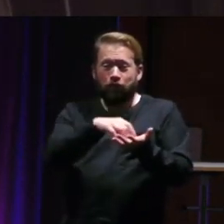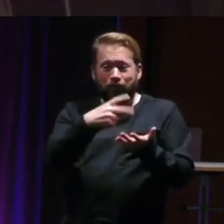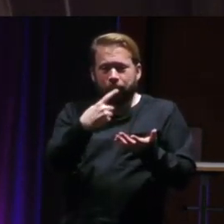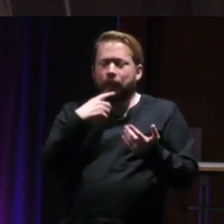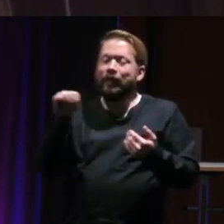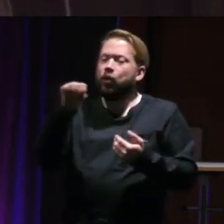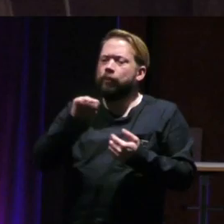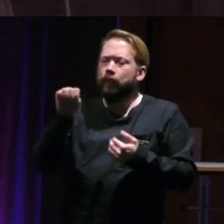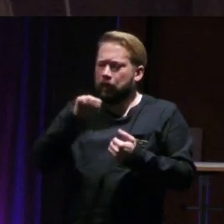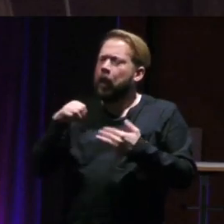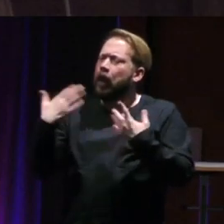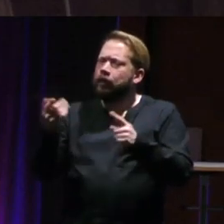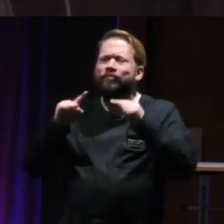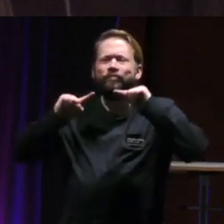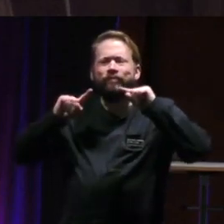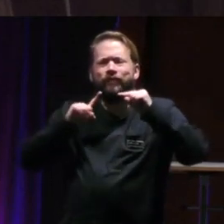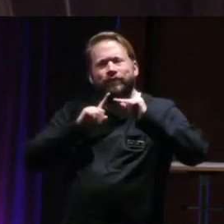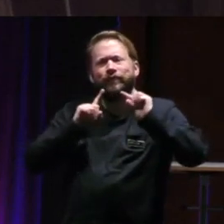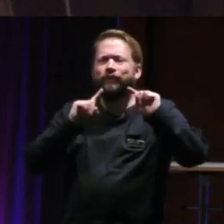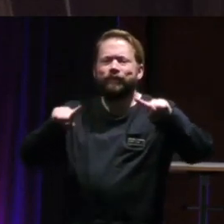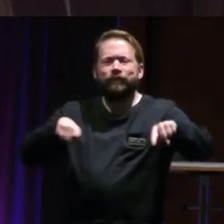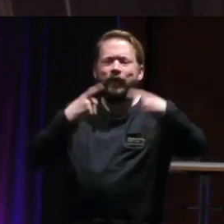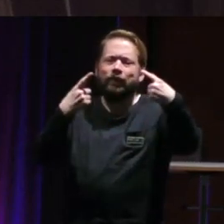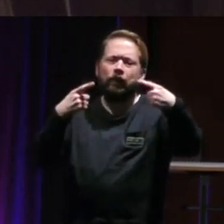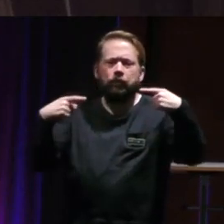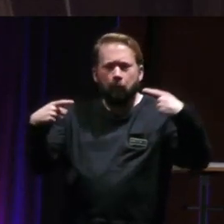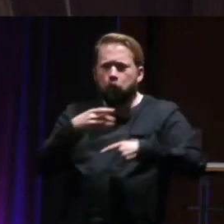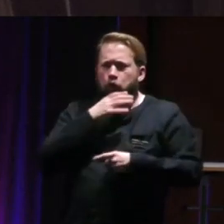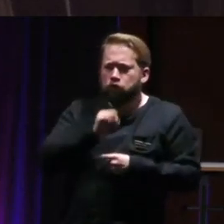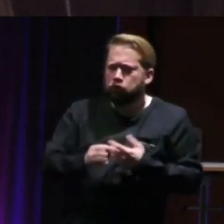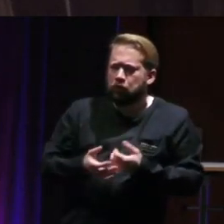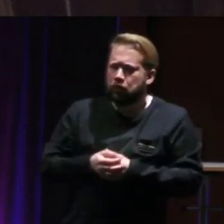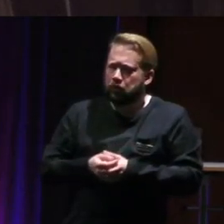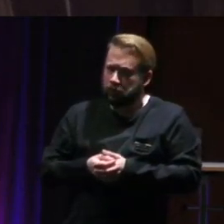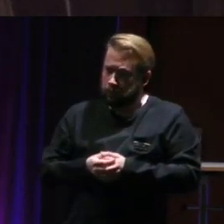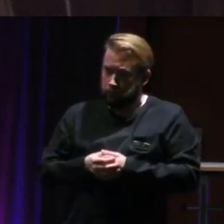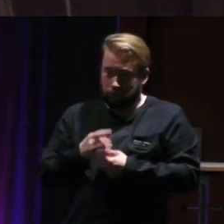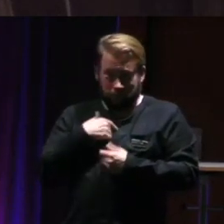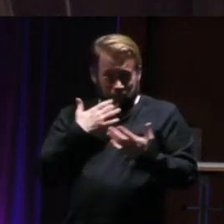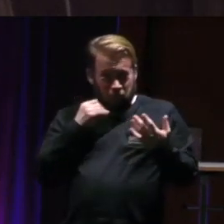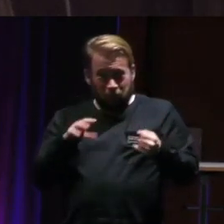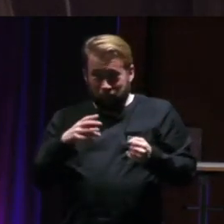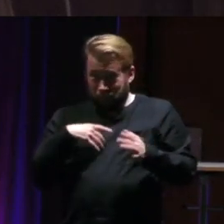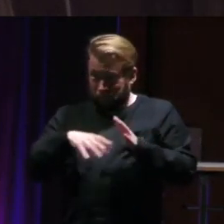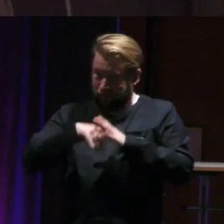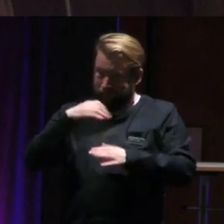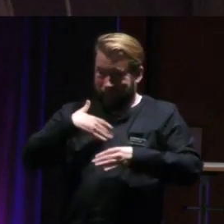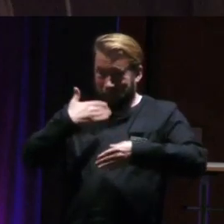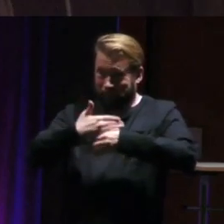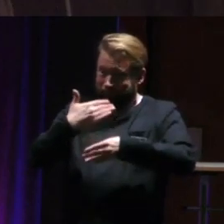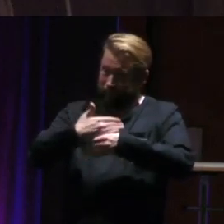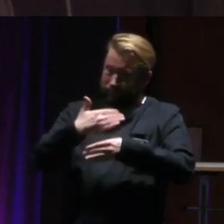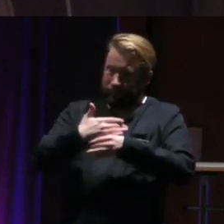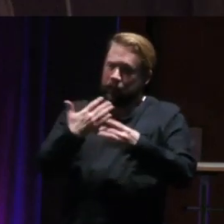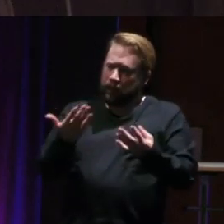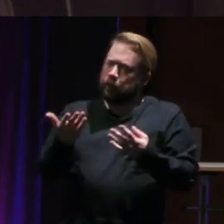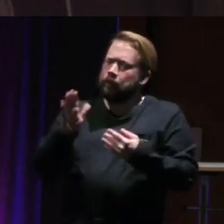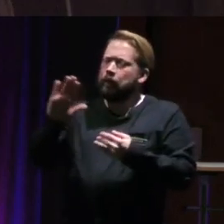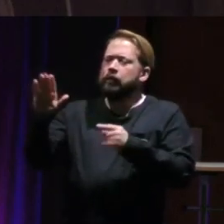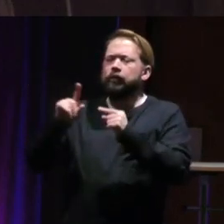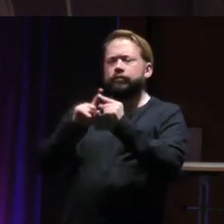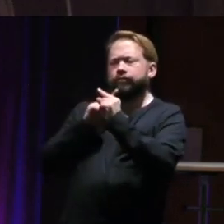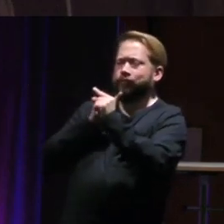values they called an enemy's values, and. especially after like